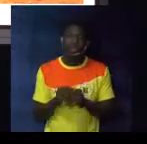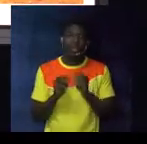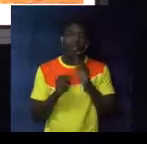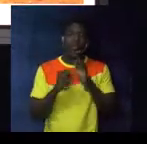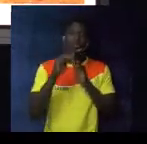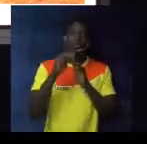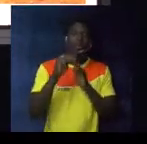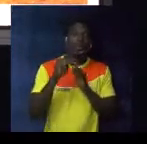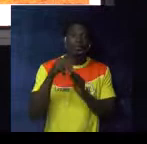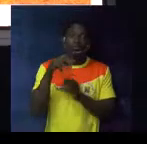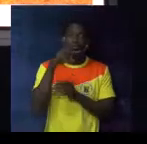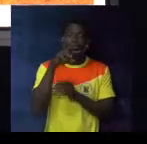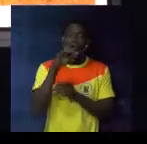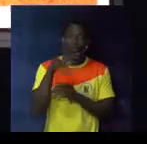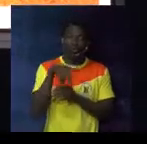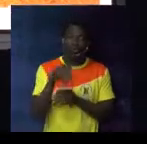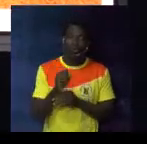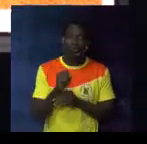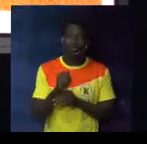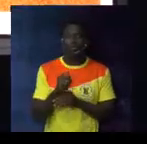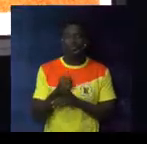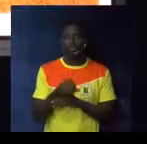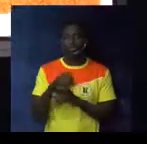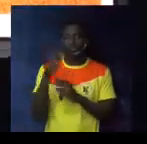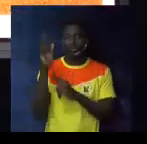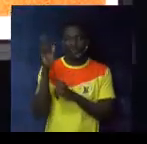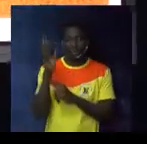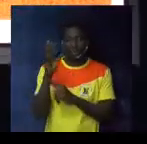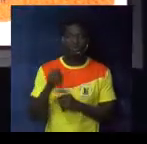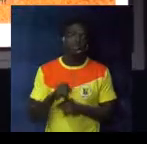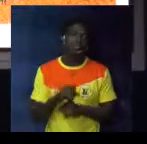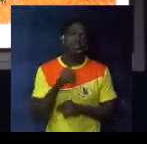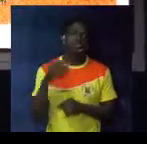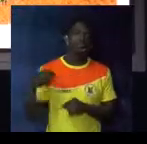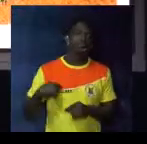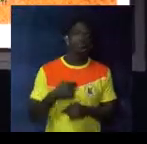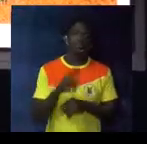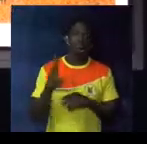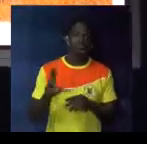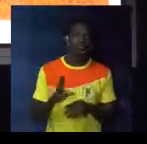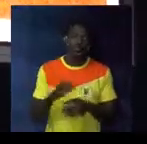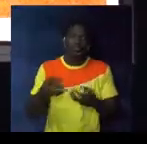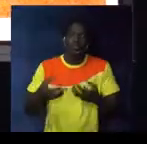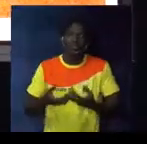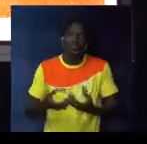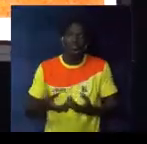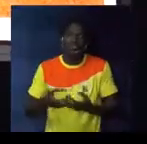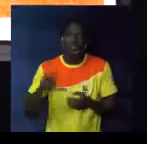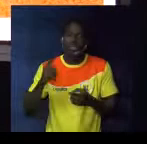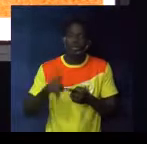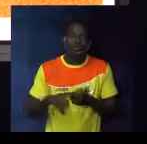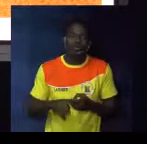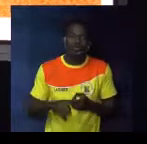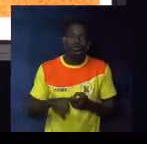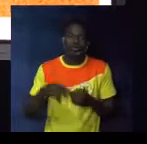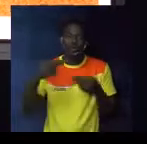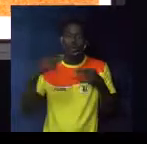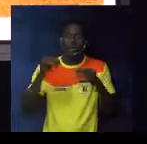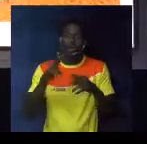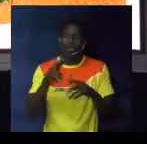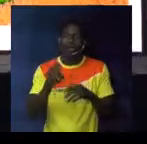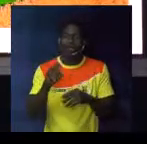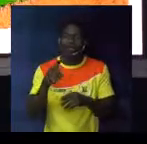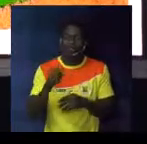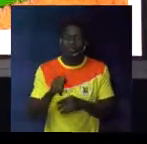When your crops are grown to be harvested, we use harvesters for harvesting those